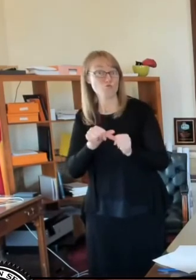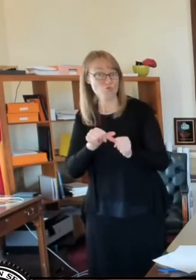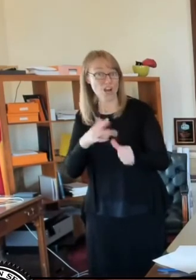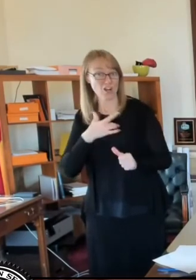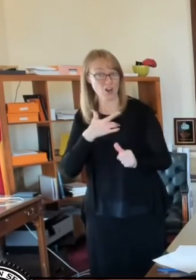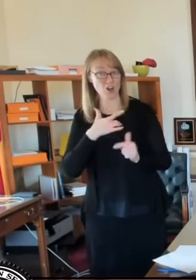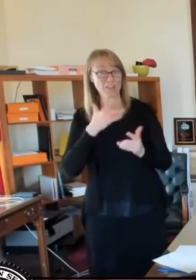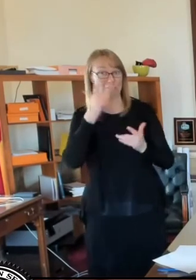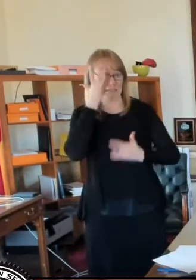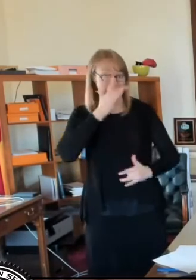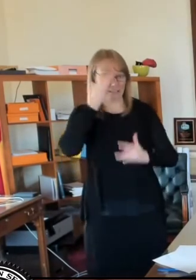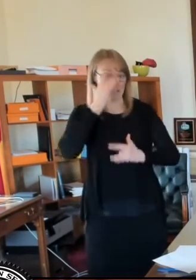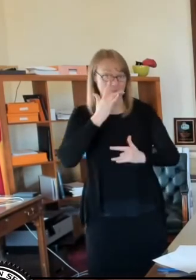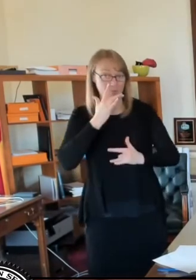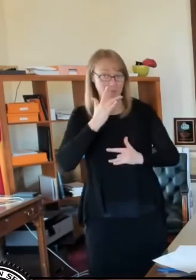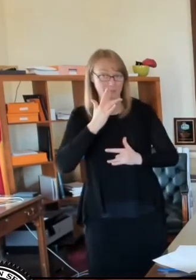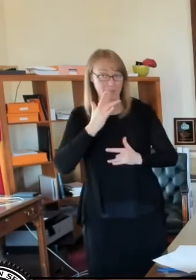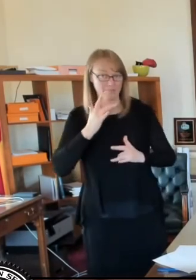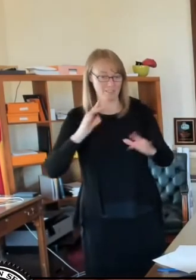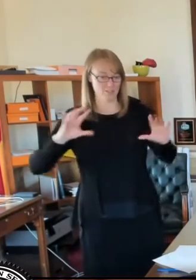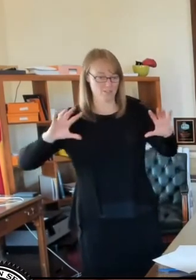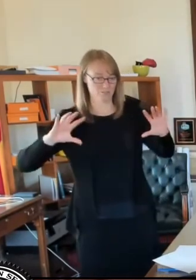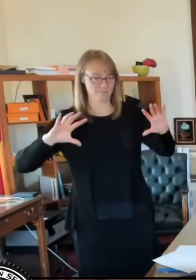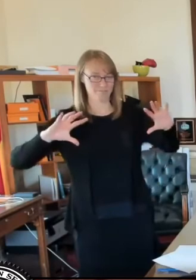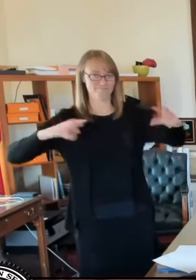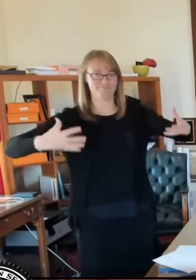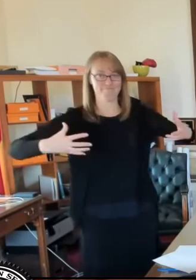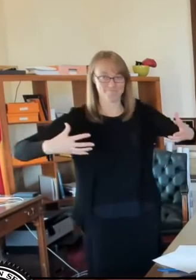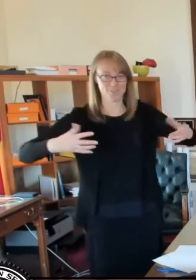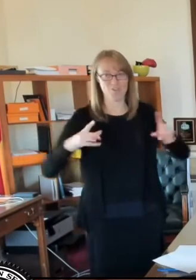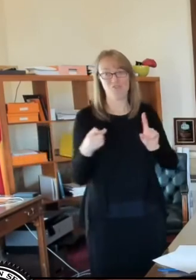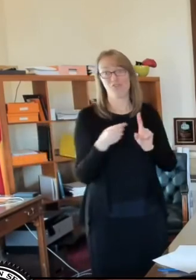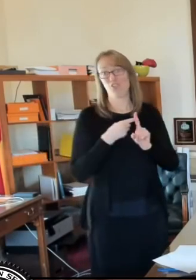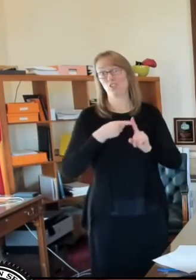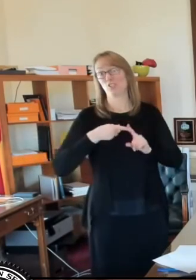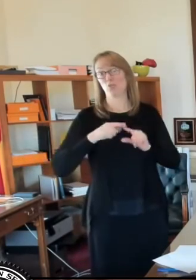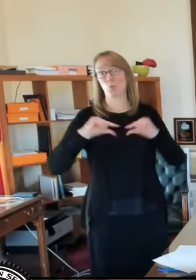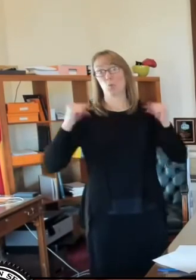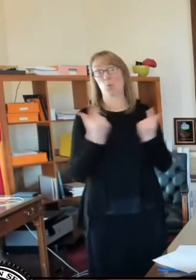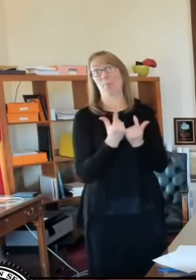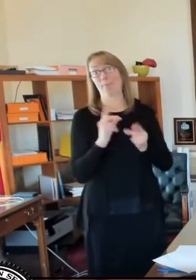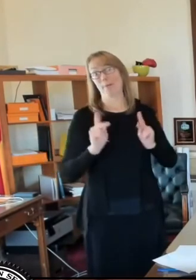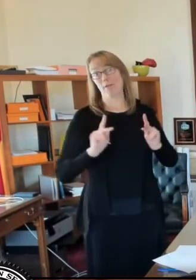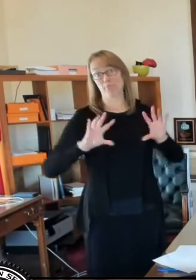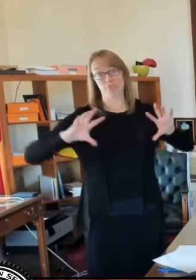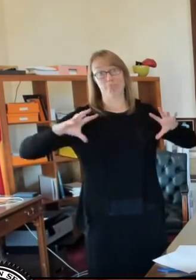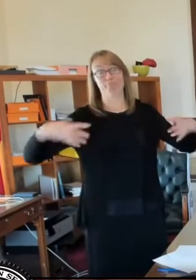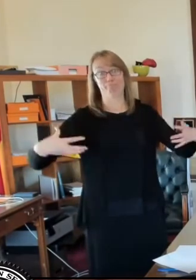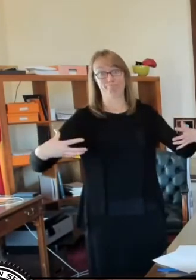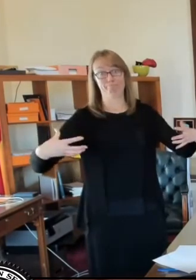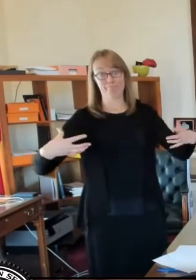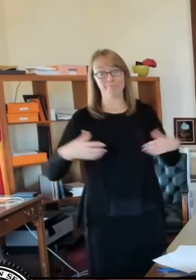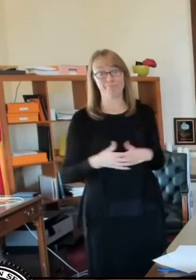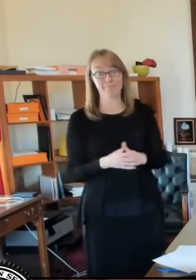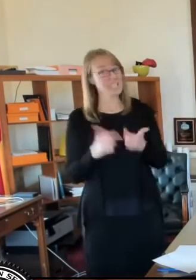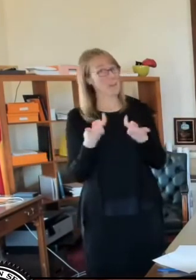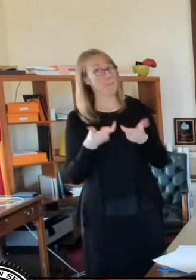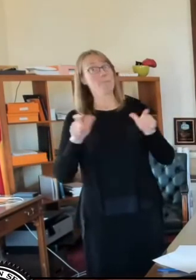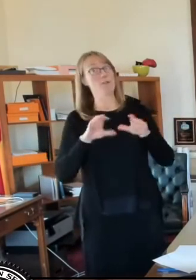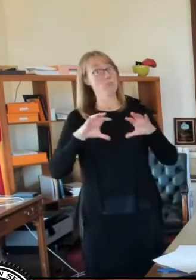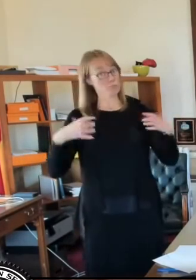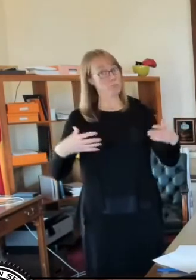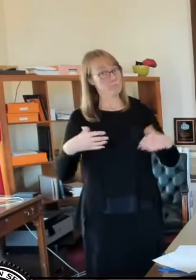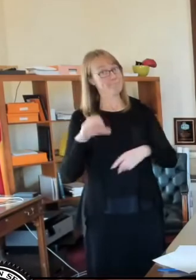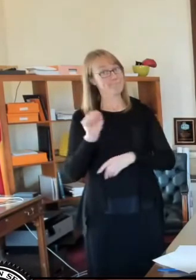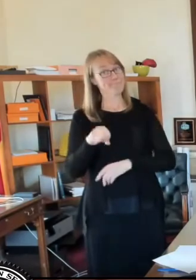of that is the first group of people. And that's a big group when you